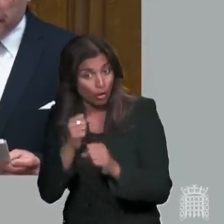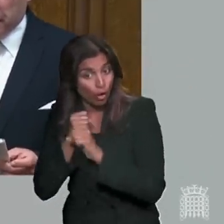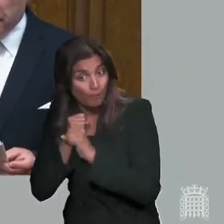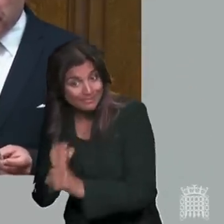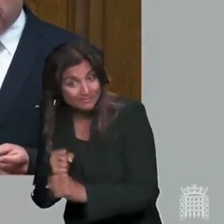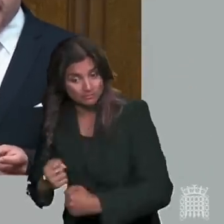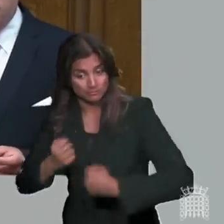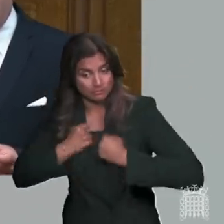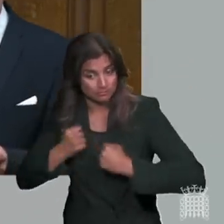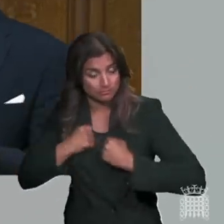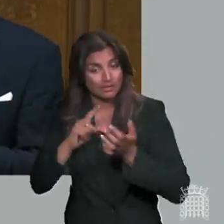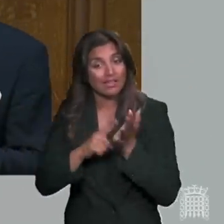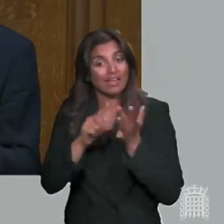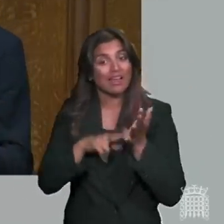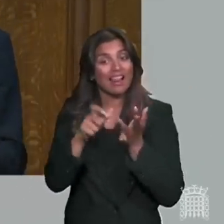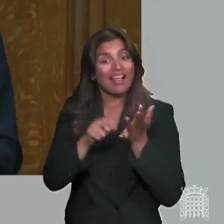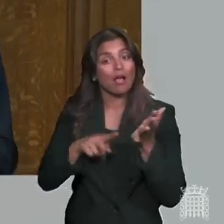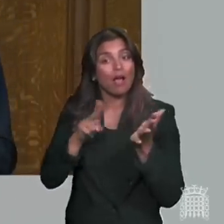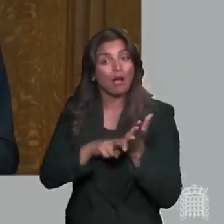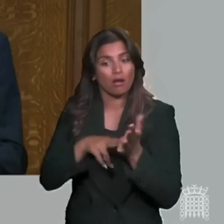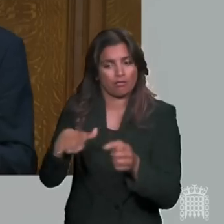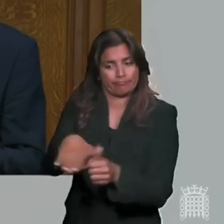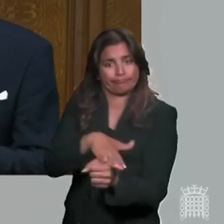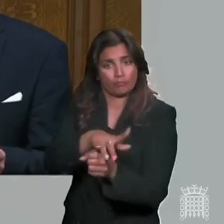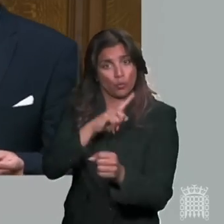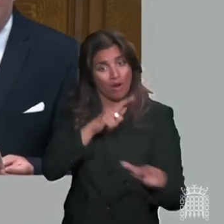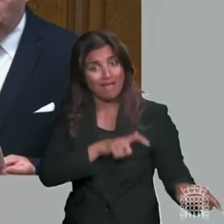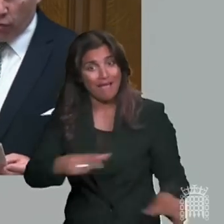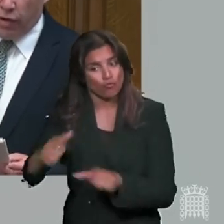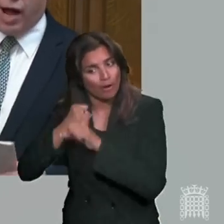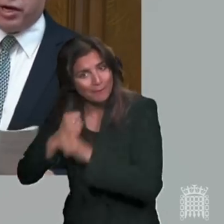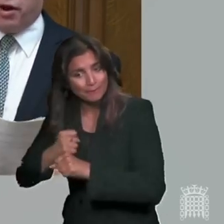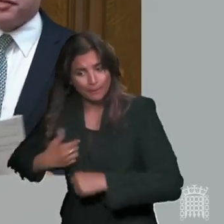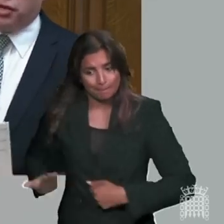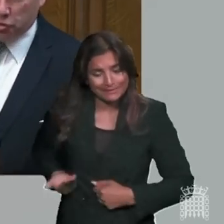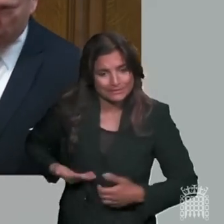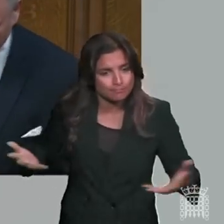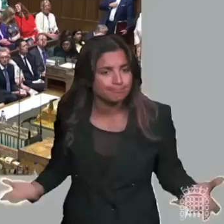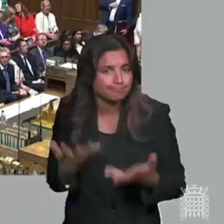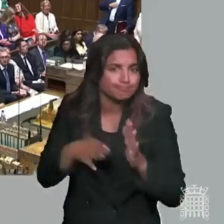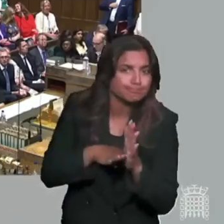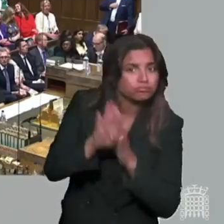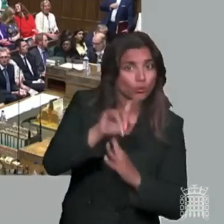constituents and businesses that he and his government will continue to help level up Lincoln and other areas in the north of our great country?